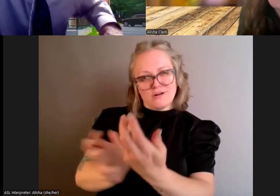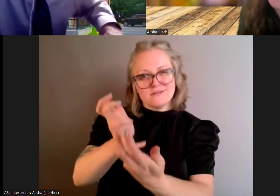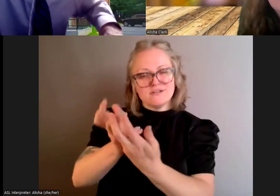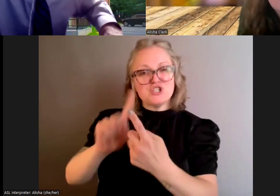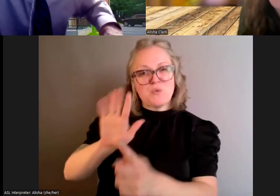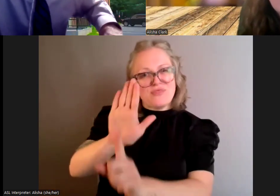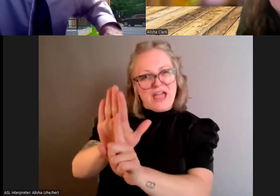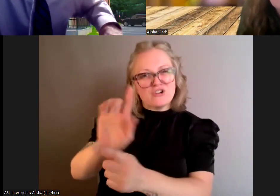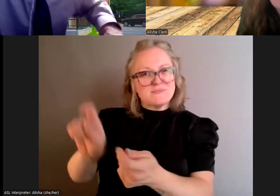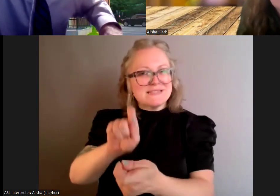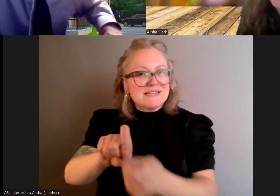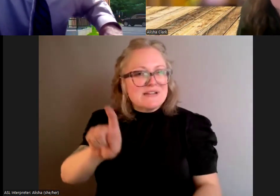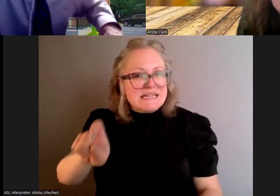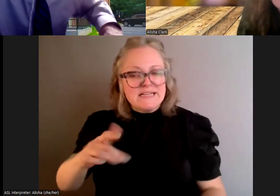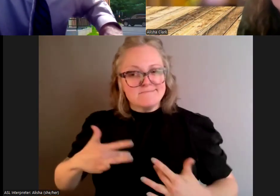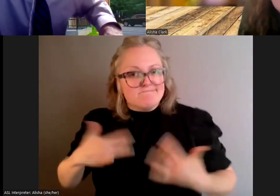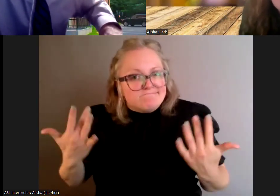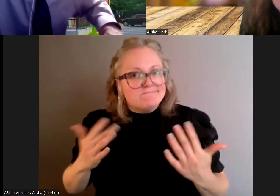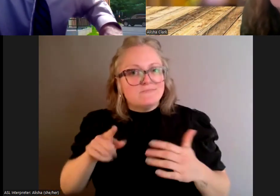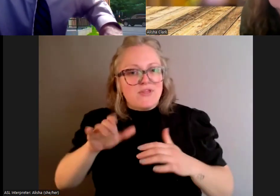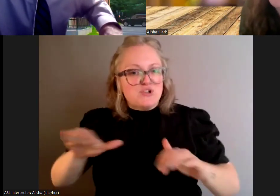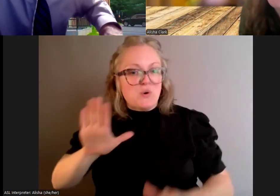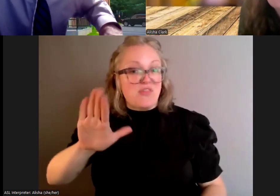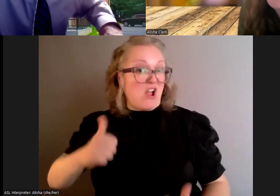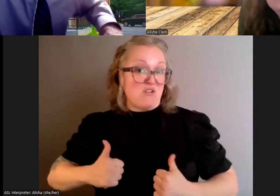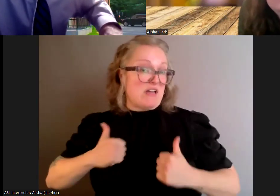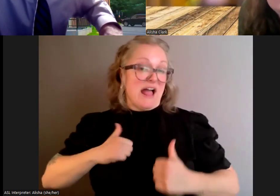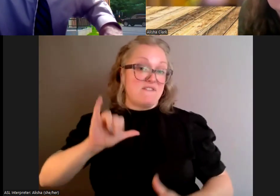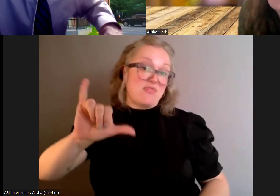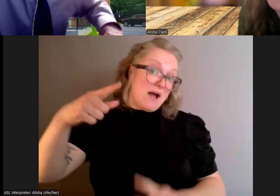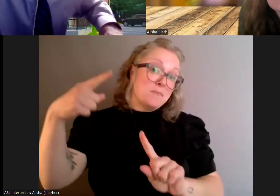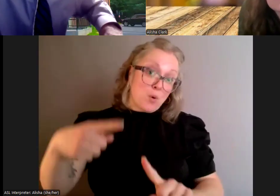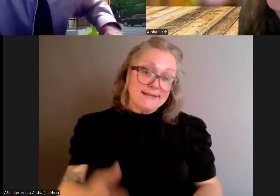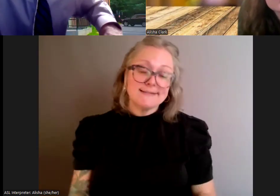and where they're at in their life at that point.